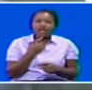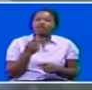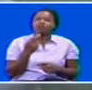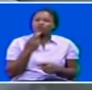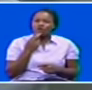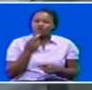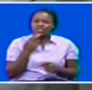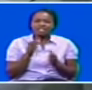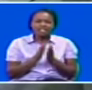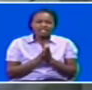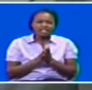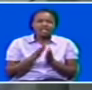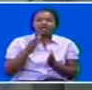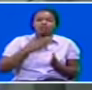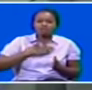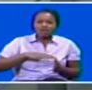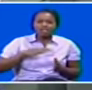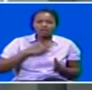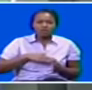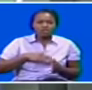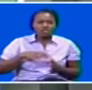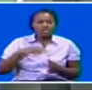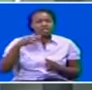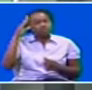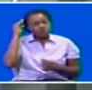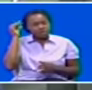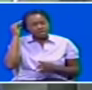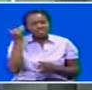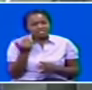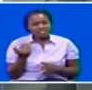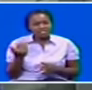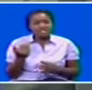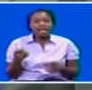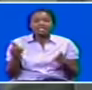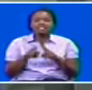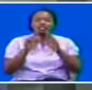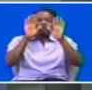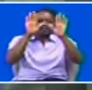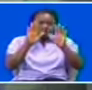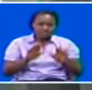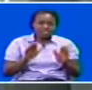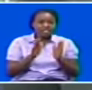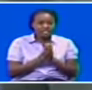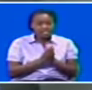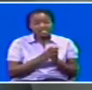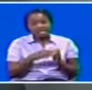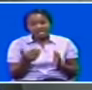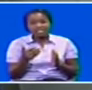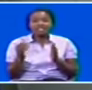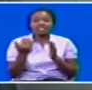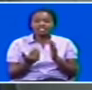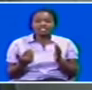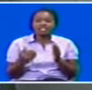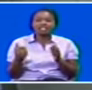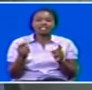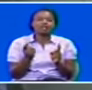Marakwet, Coastal, or Somali children are as valid as those of other children from other parts of Kenya.